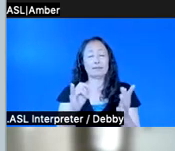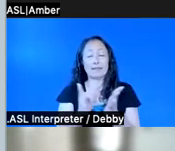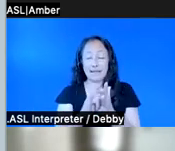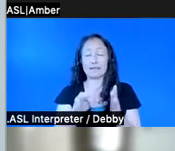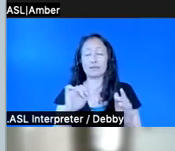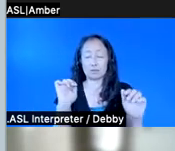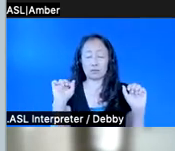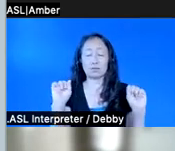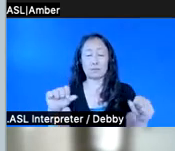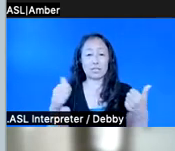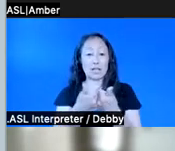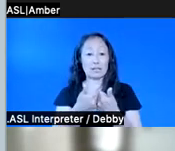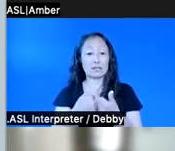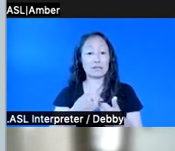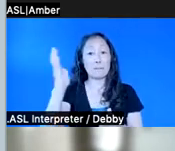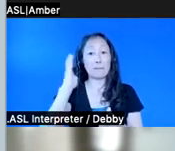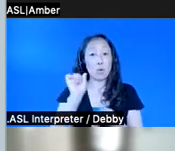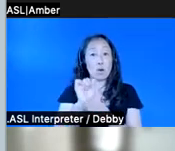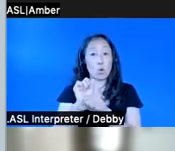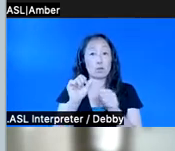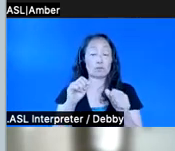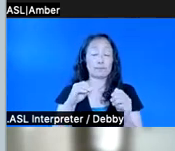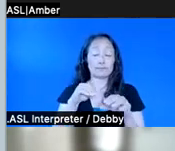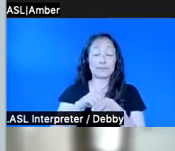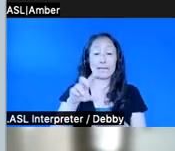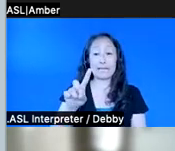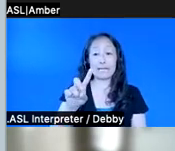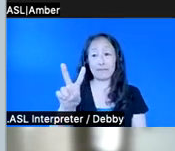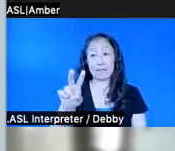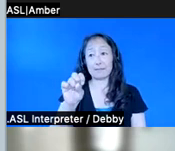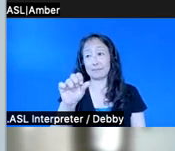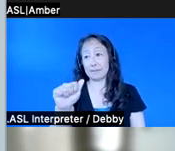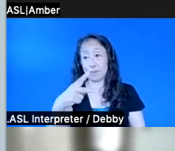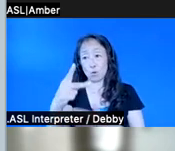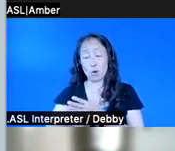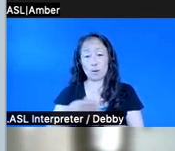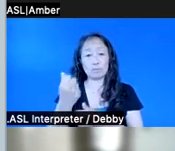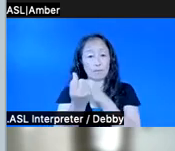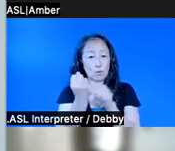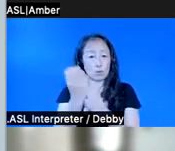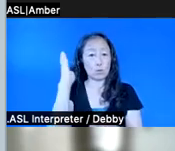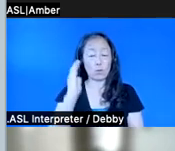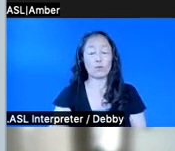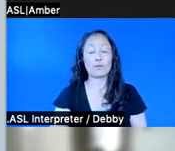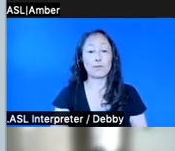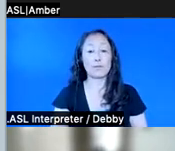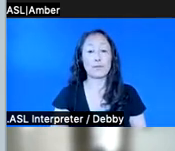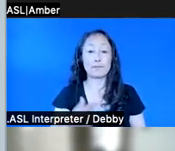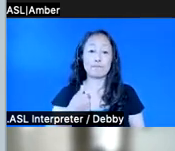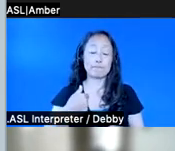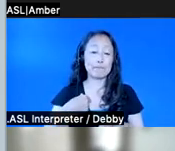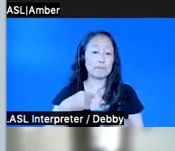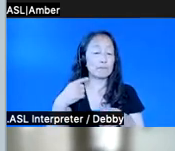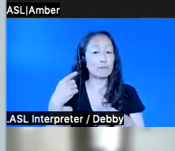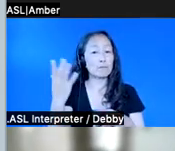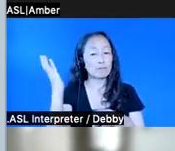a domestic violence and sexual assault program years ago. And I was working with